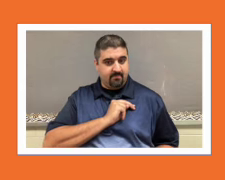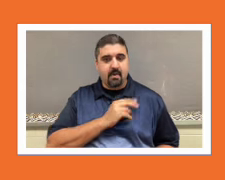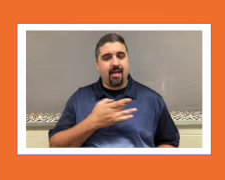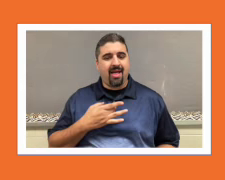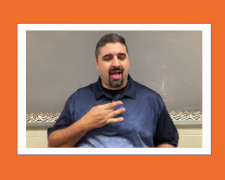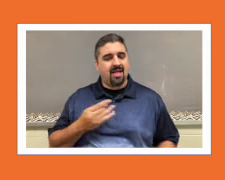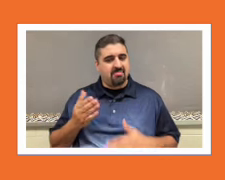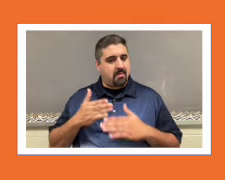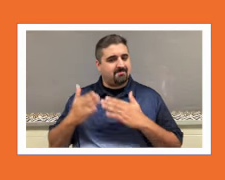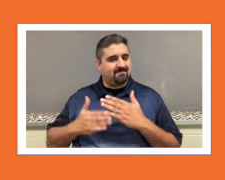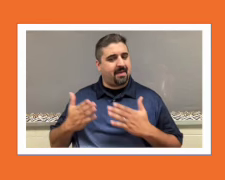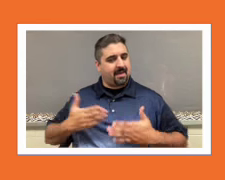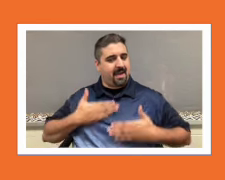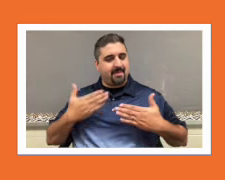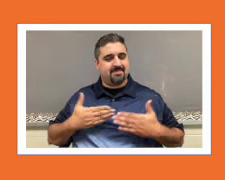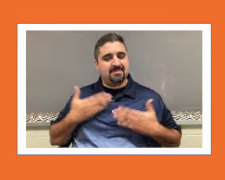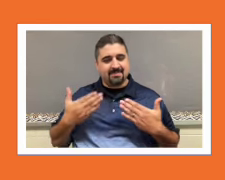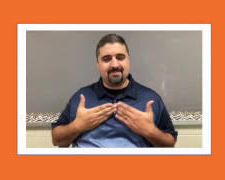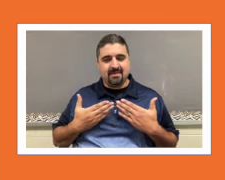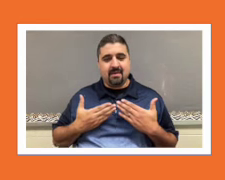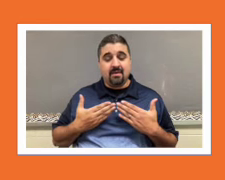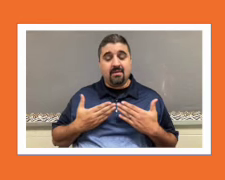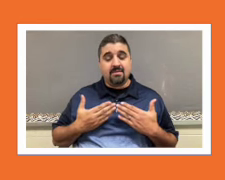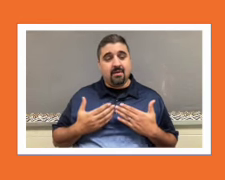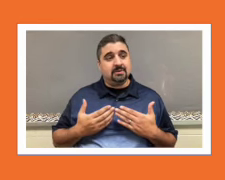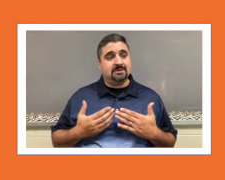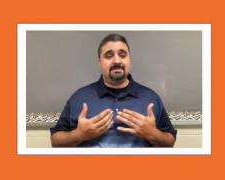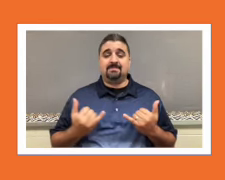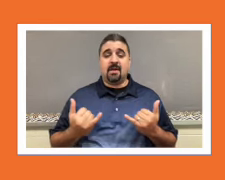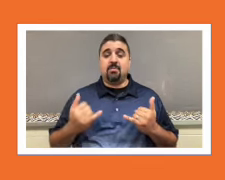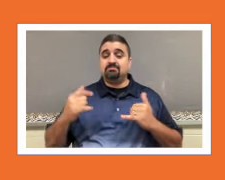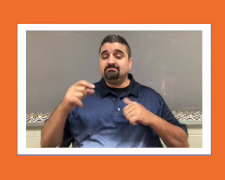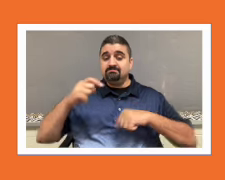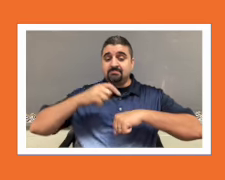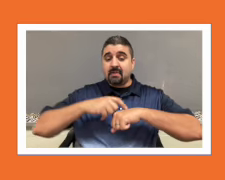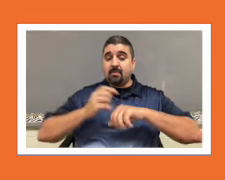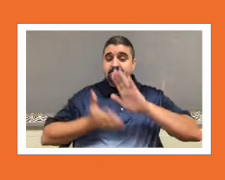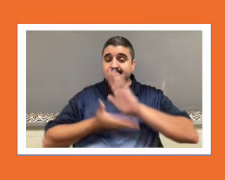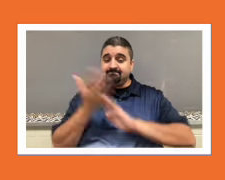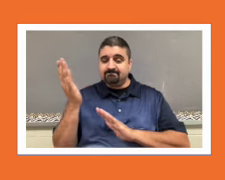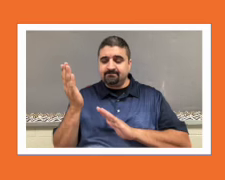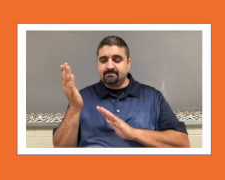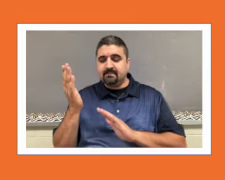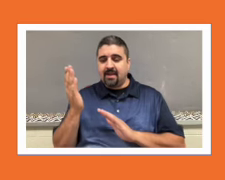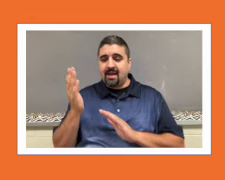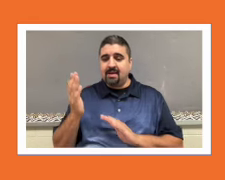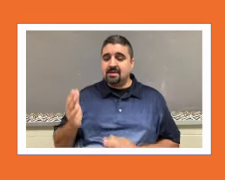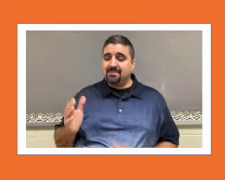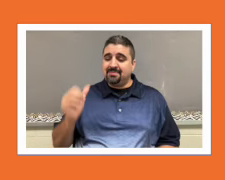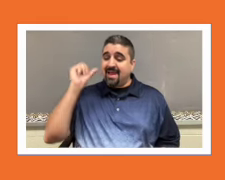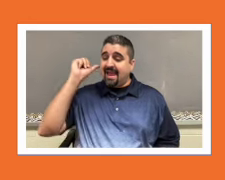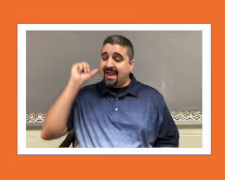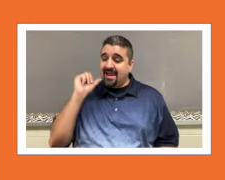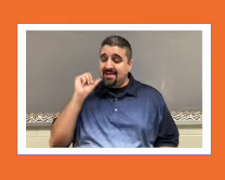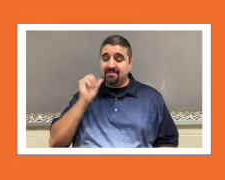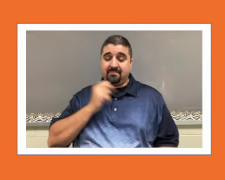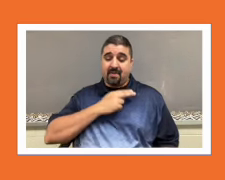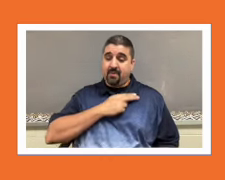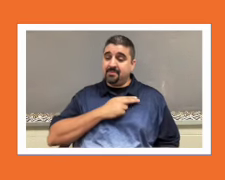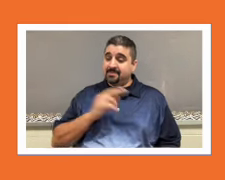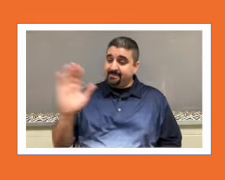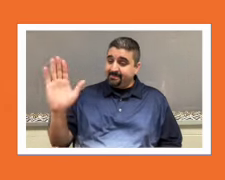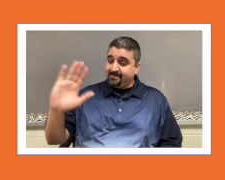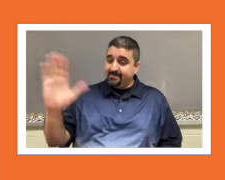I, Nate the Great, like happy endings. It was time to leave. I said goodbye to Annie